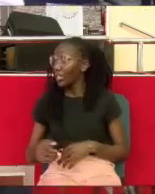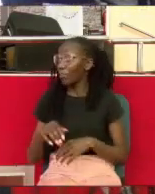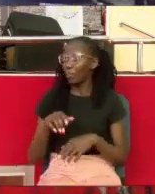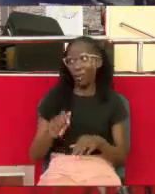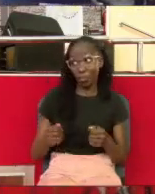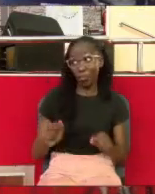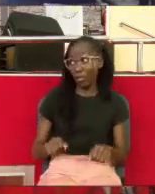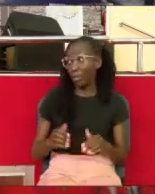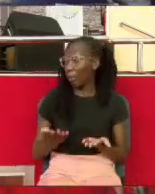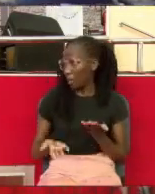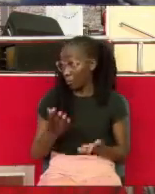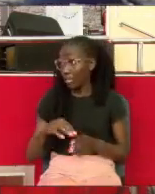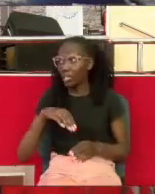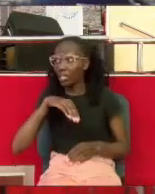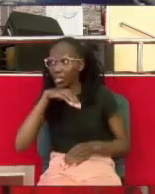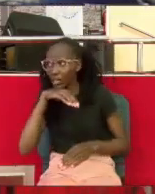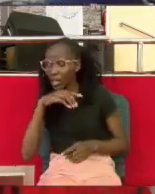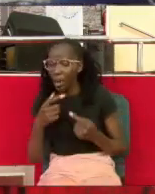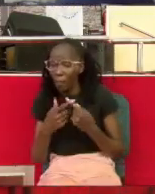But God behind the